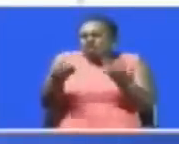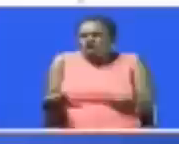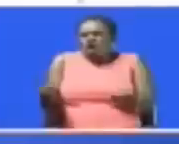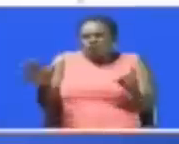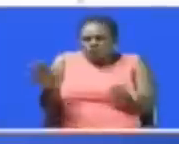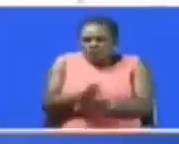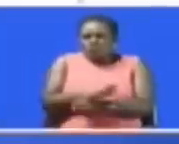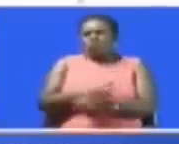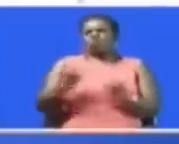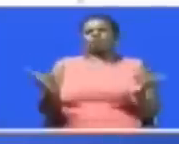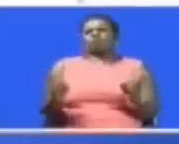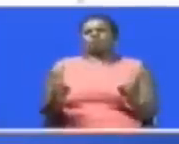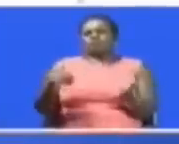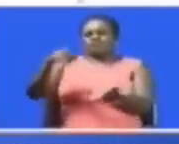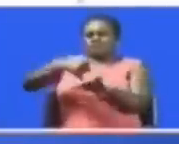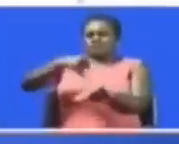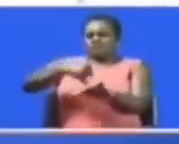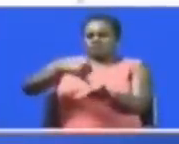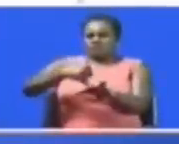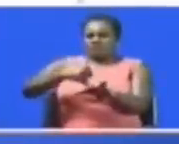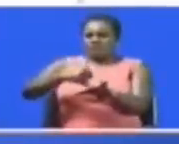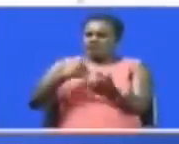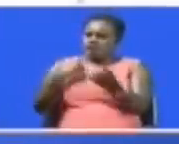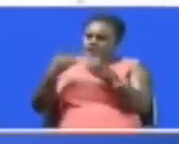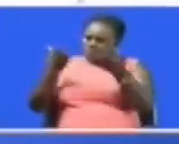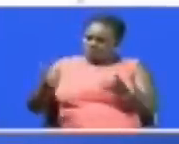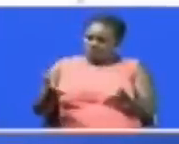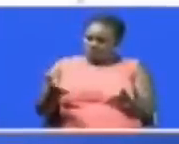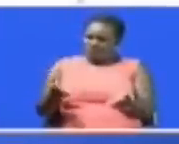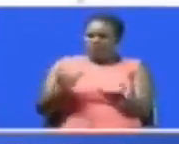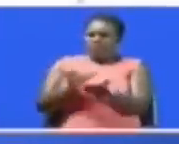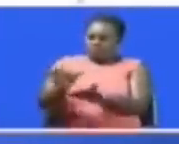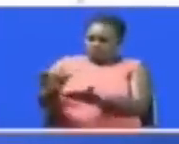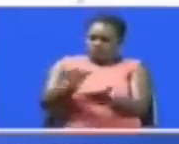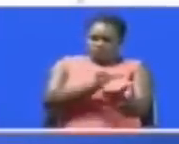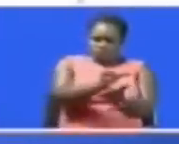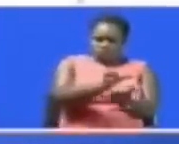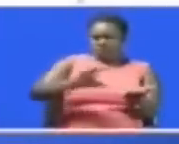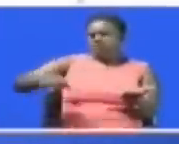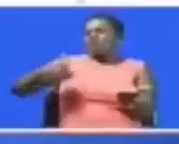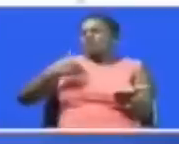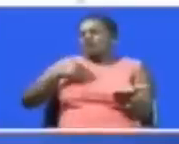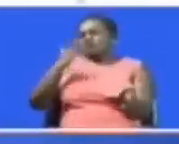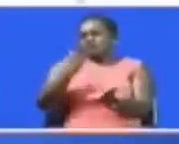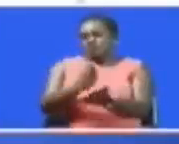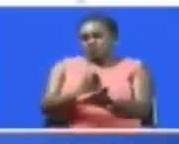resolve the question of inclusivity. Even now as we speak, although funds are going to the